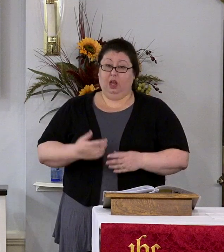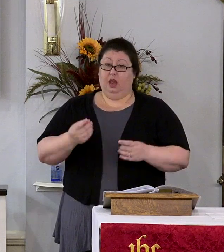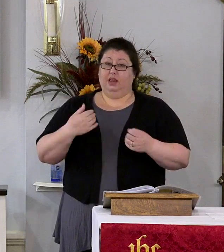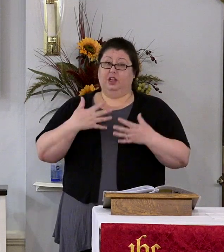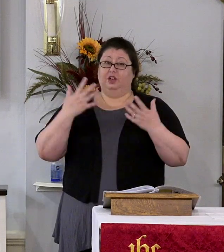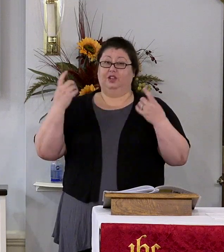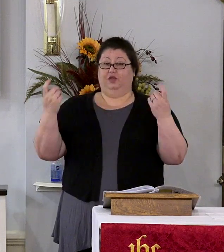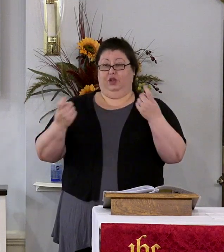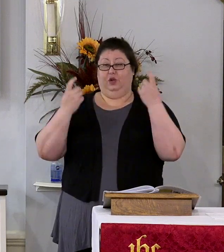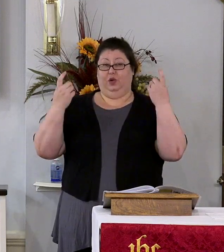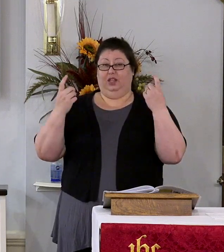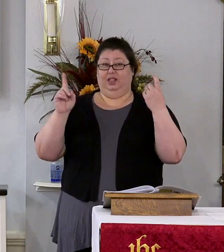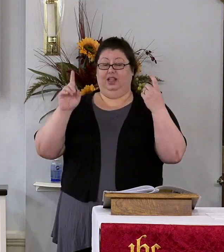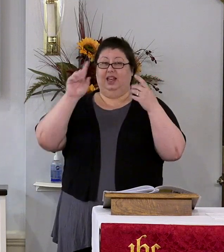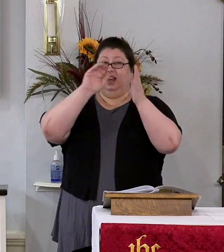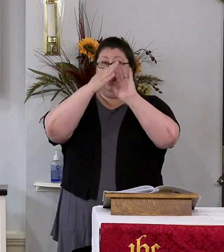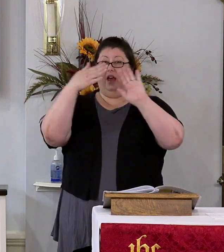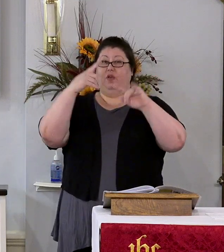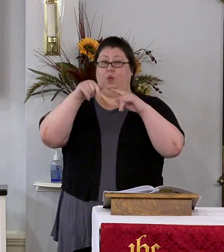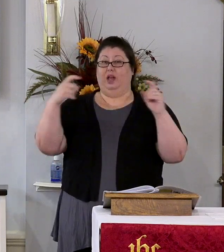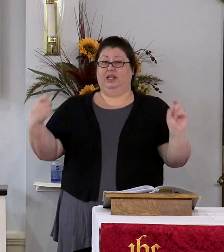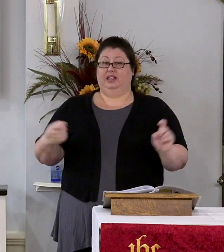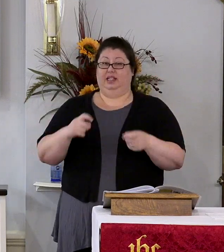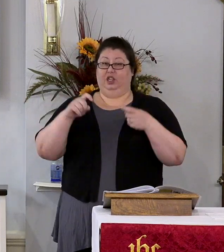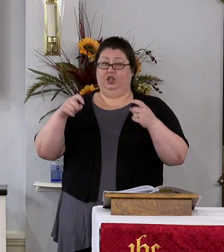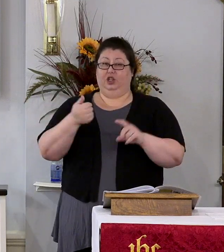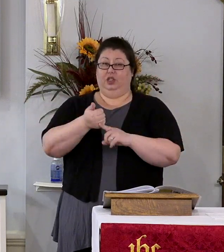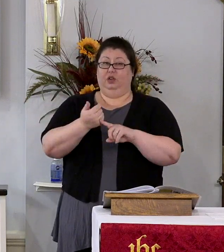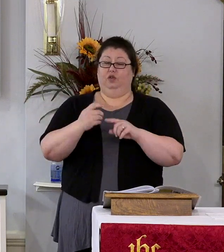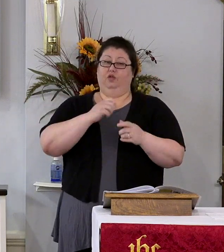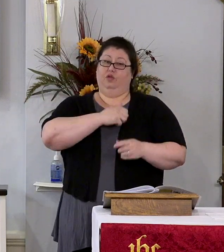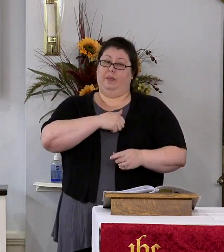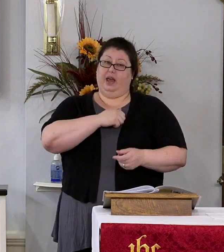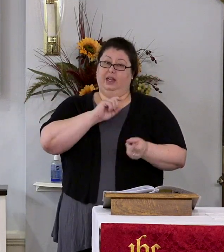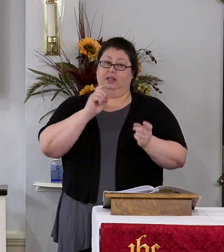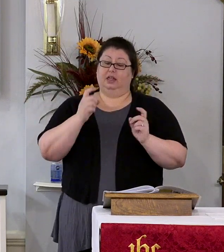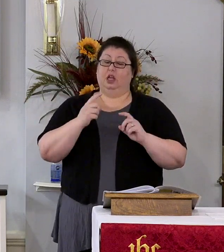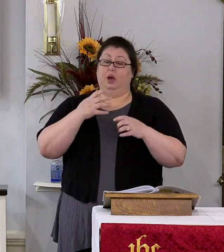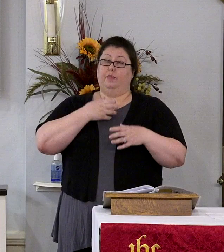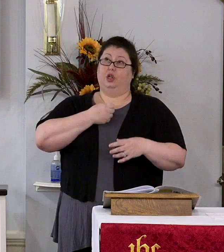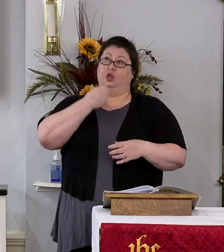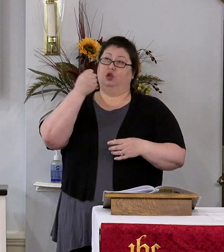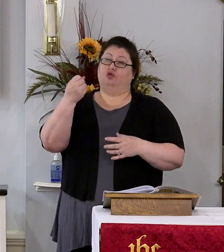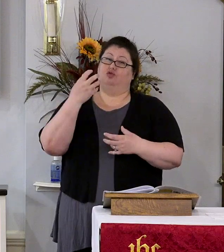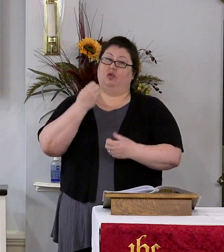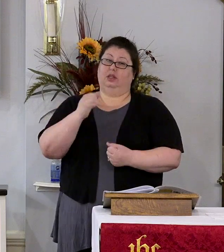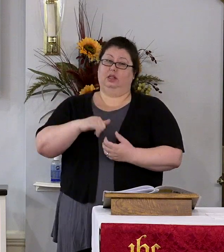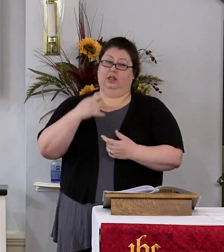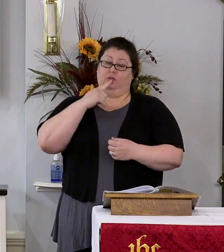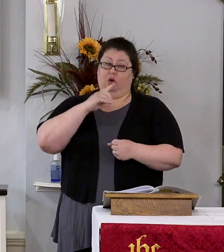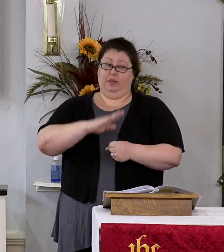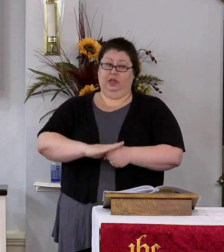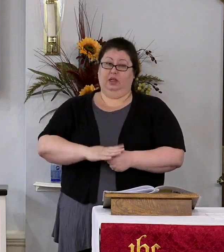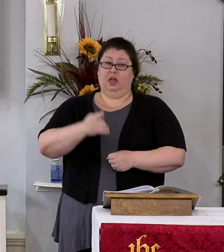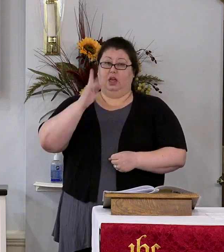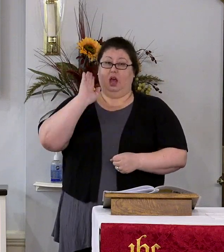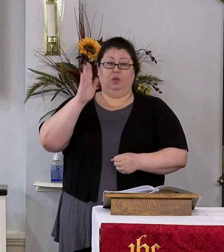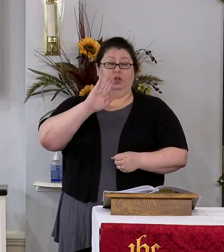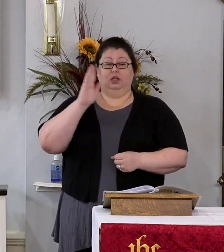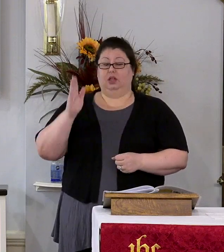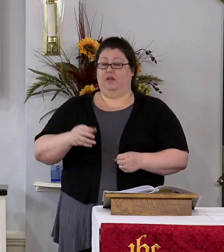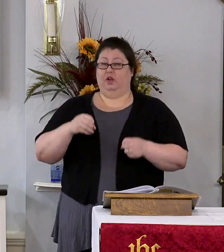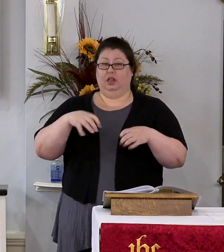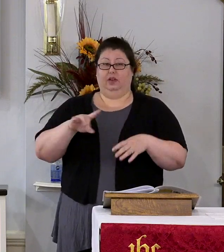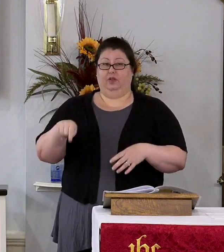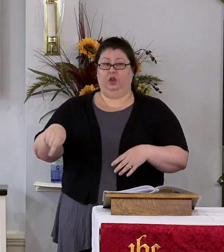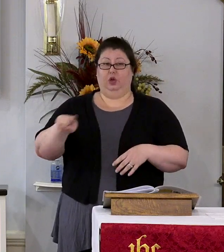is rejoicing in heaven when sinners repent. Put your trust in these promises. God will never